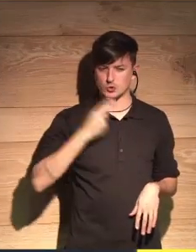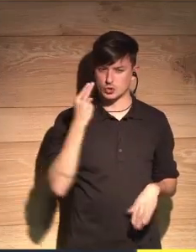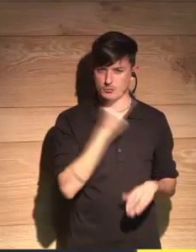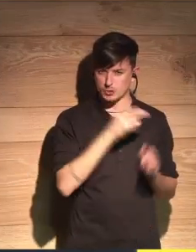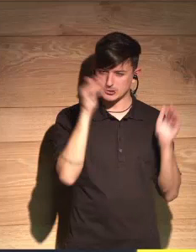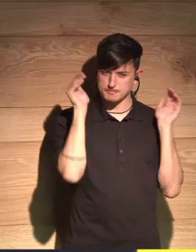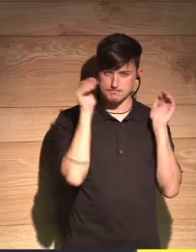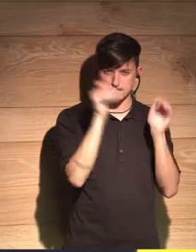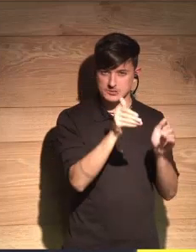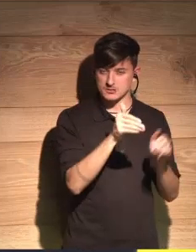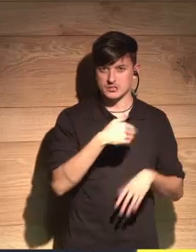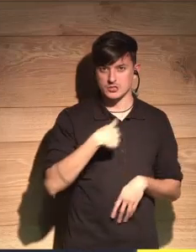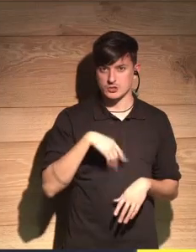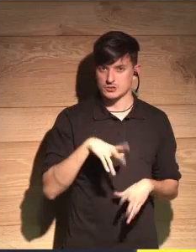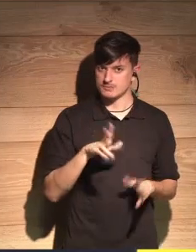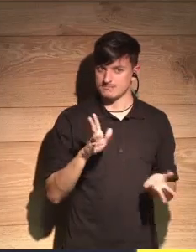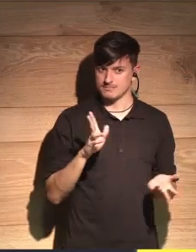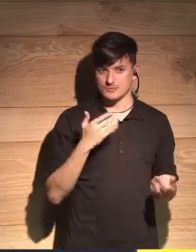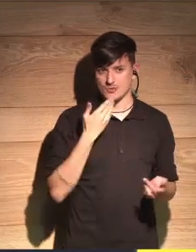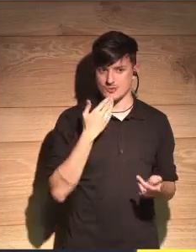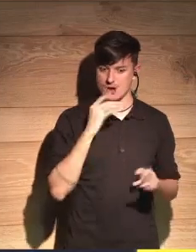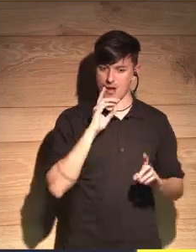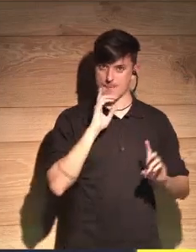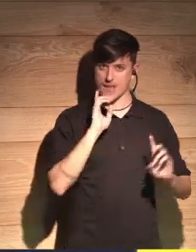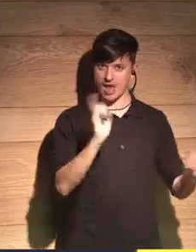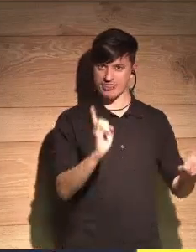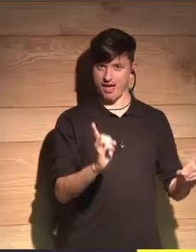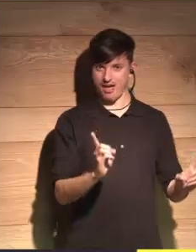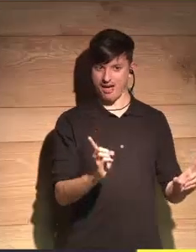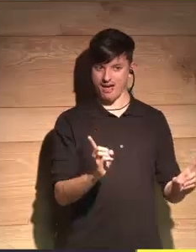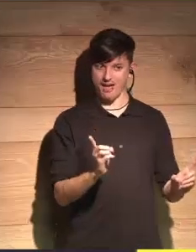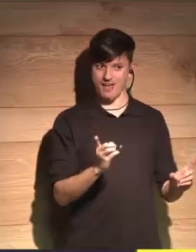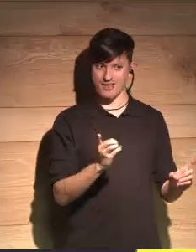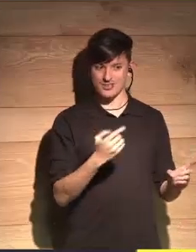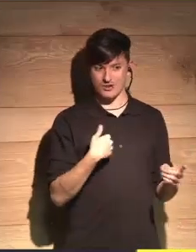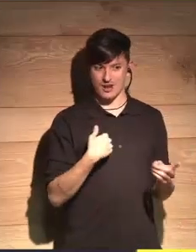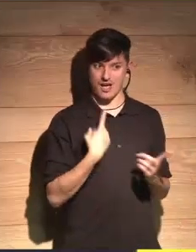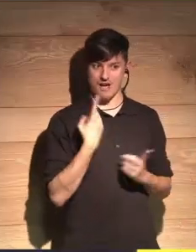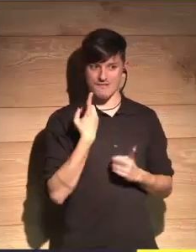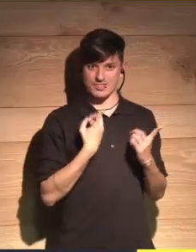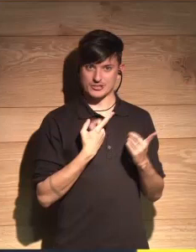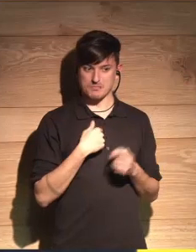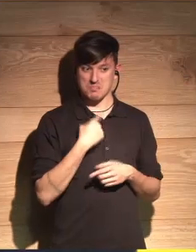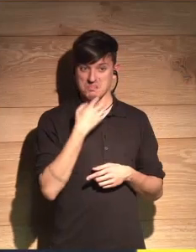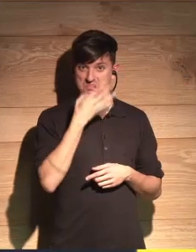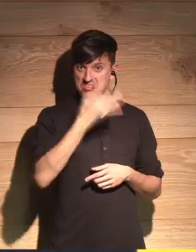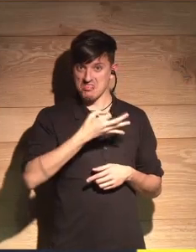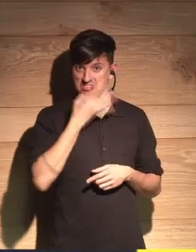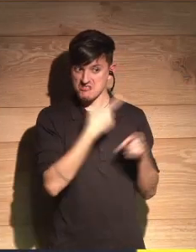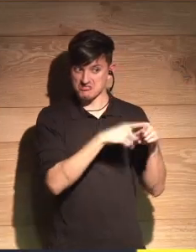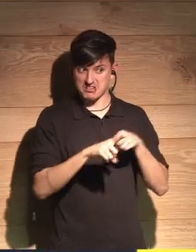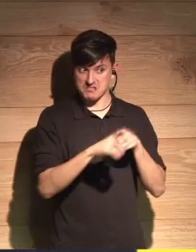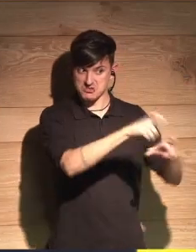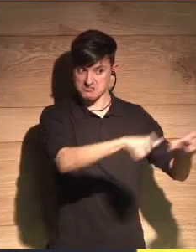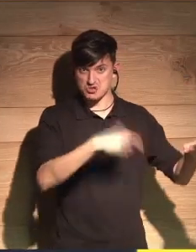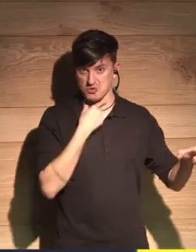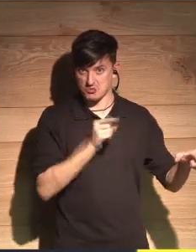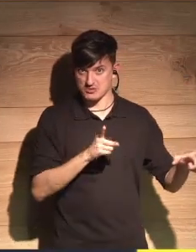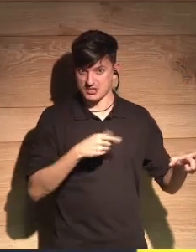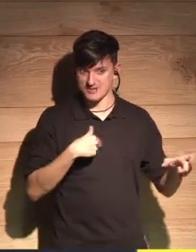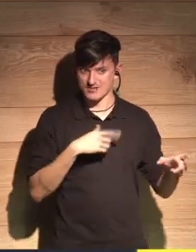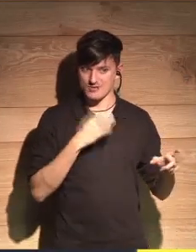therefore, I am very committed, and I've been threatened, I have to say, by some people